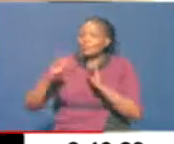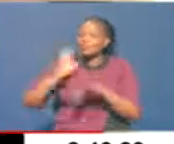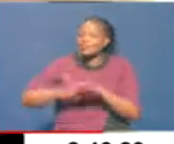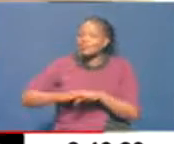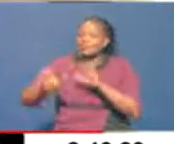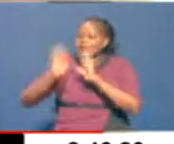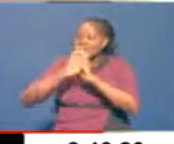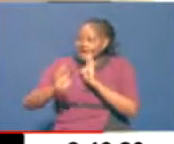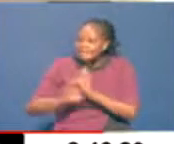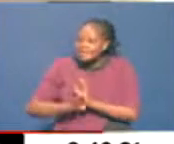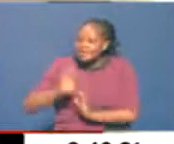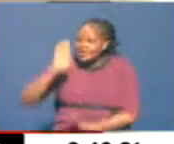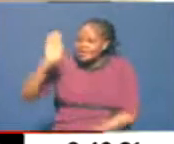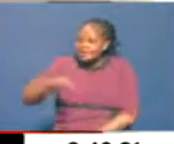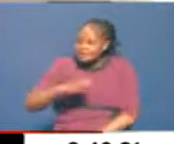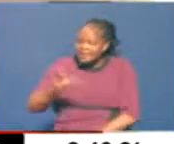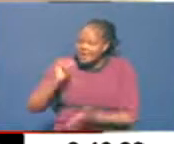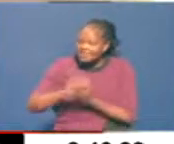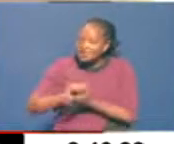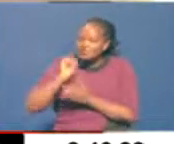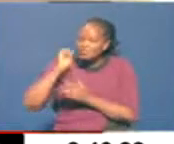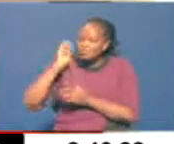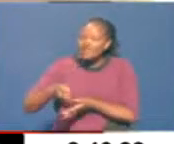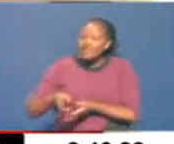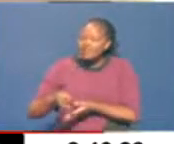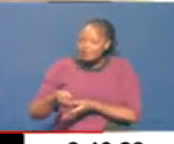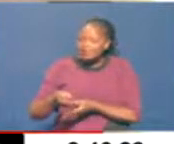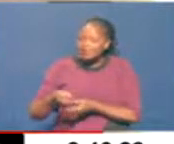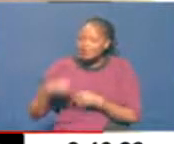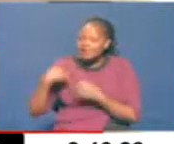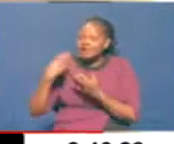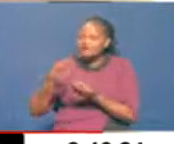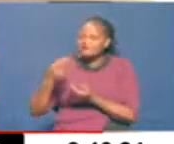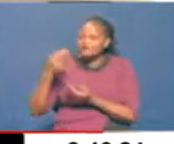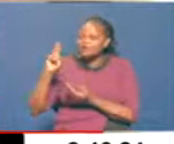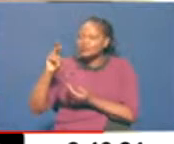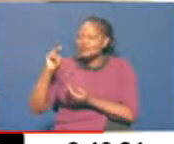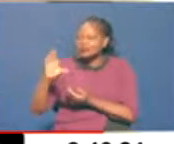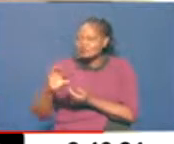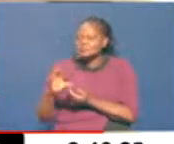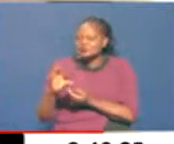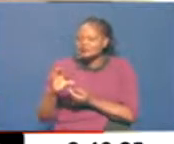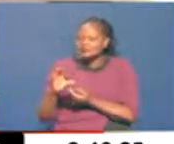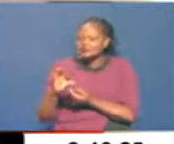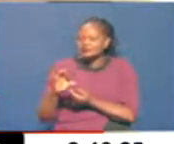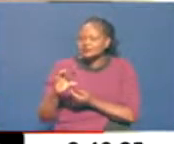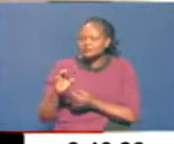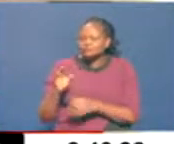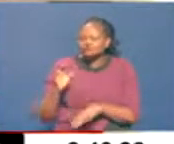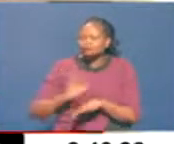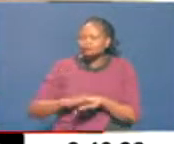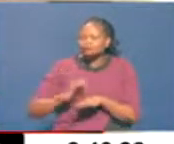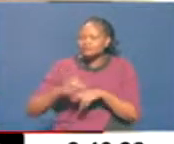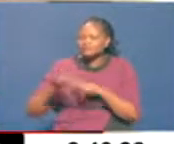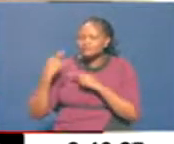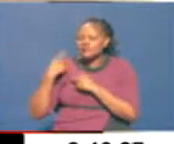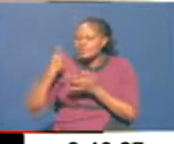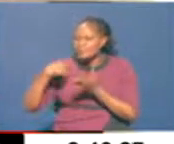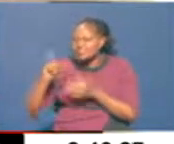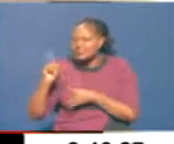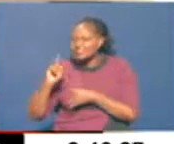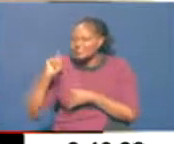UHC, a bill that is going to mandate UHC in Kenya, is a big, big step towards making this possible.